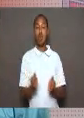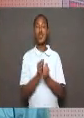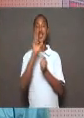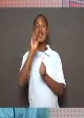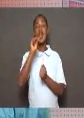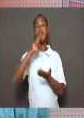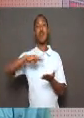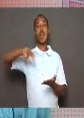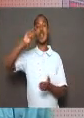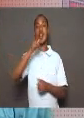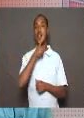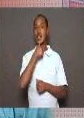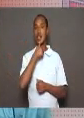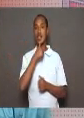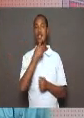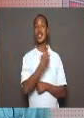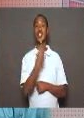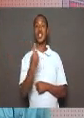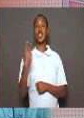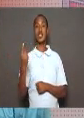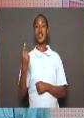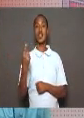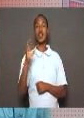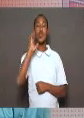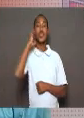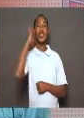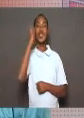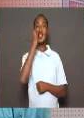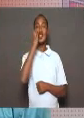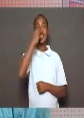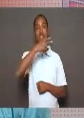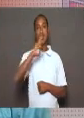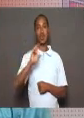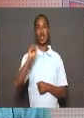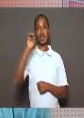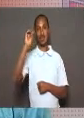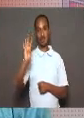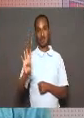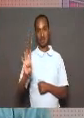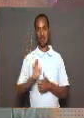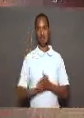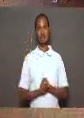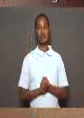with a non-volatile acid, such as concentrated sulfuric acid.